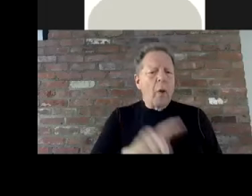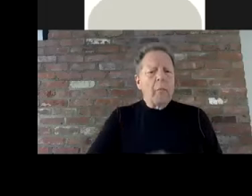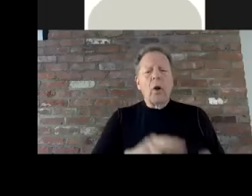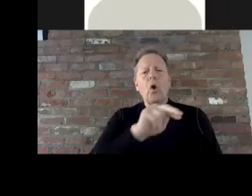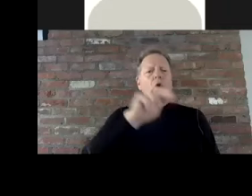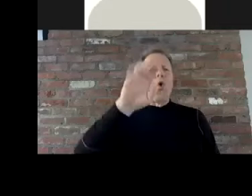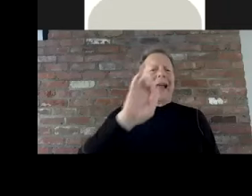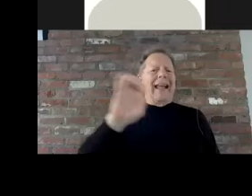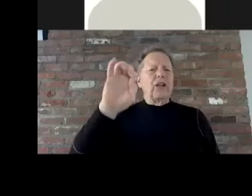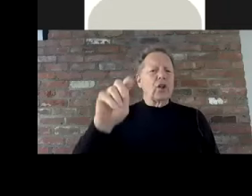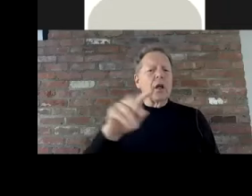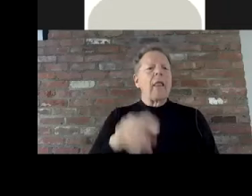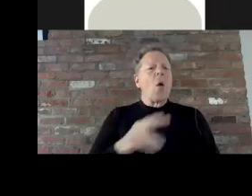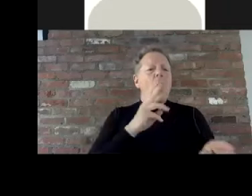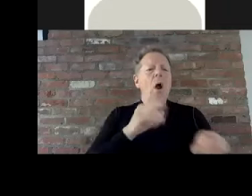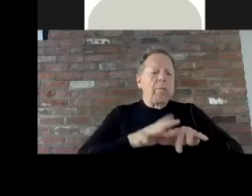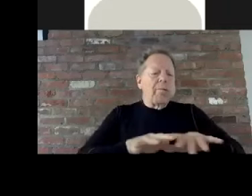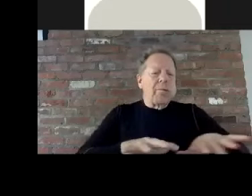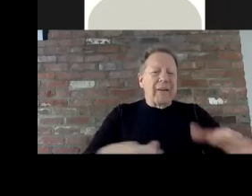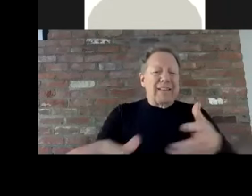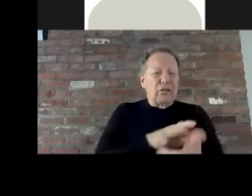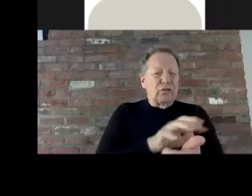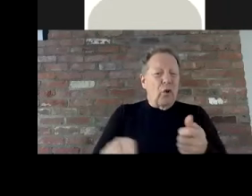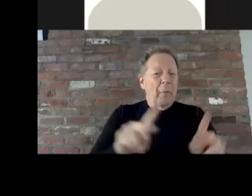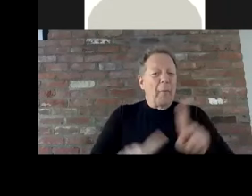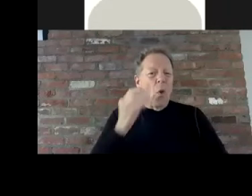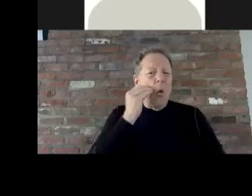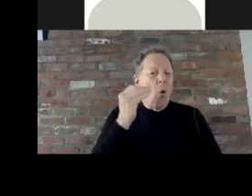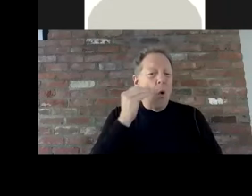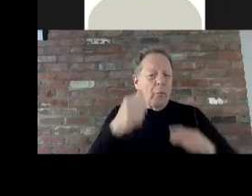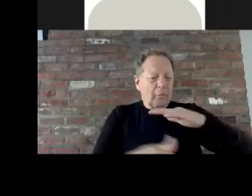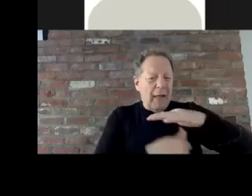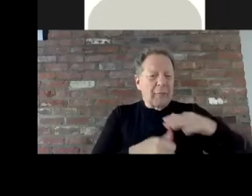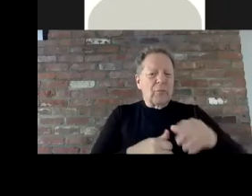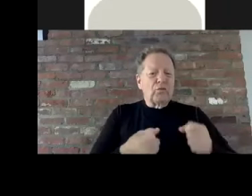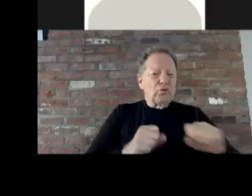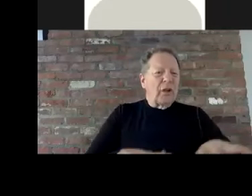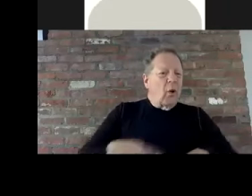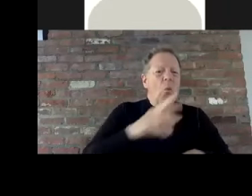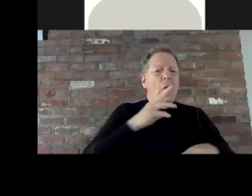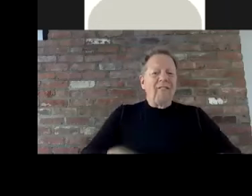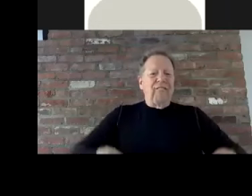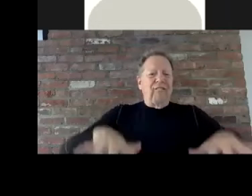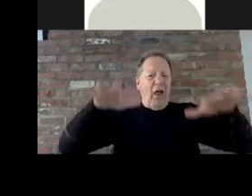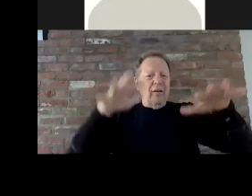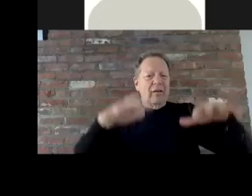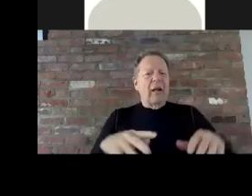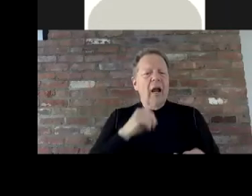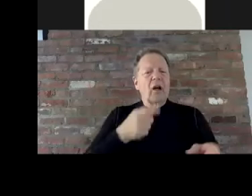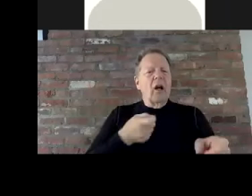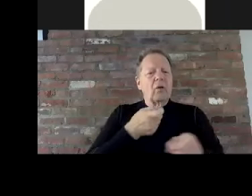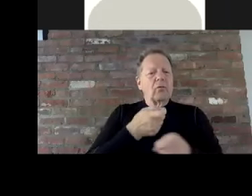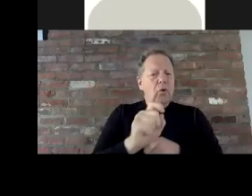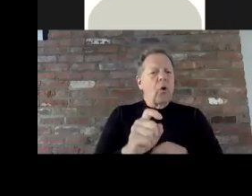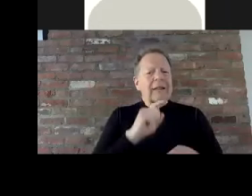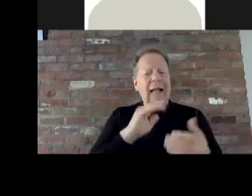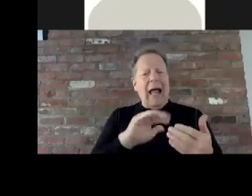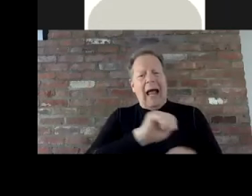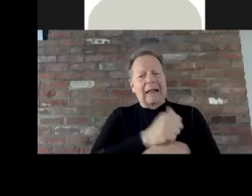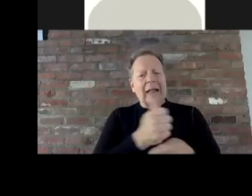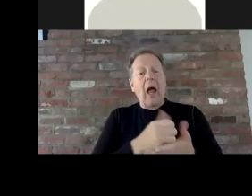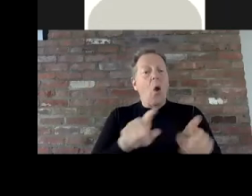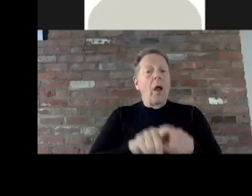can flow into homes, businesses, streets, and other important community assets. And it can also come from the sky